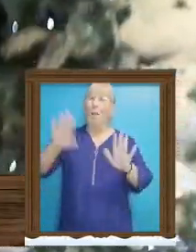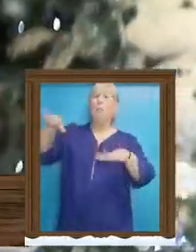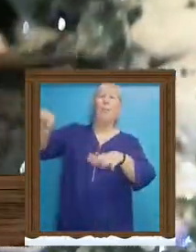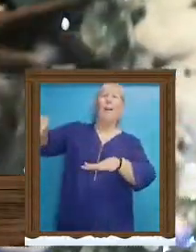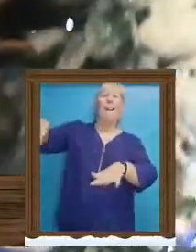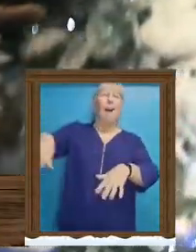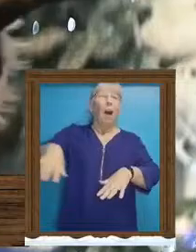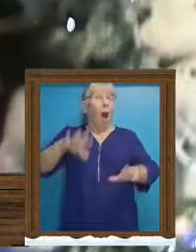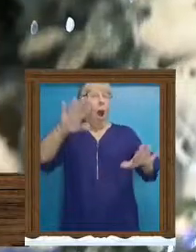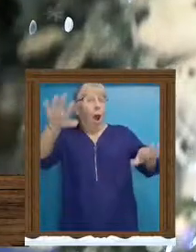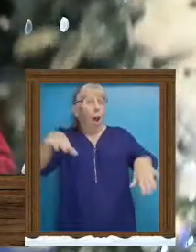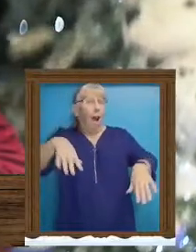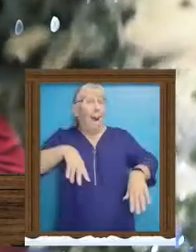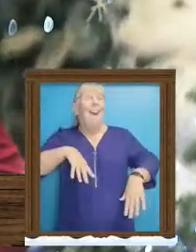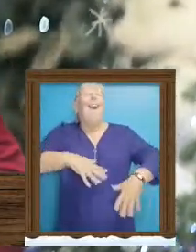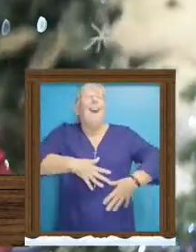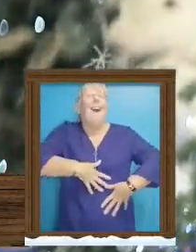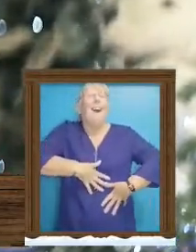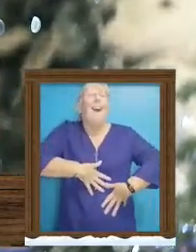trying to put...